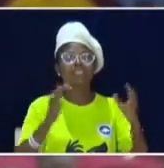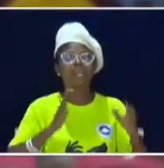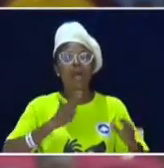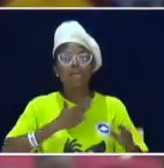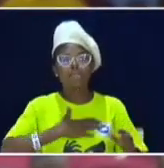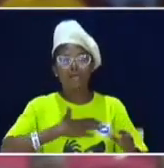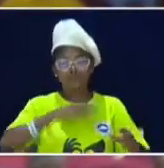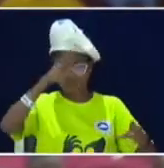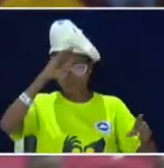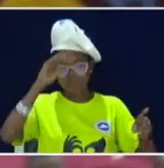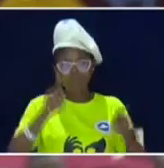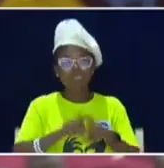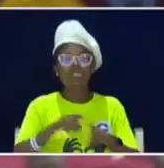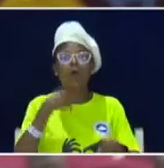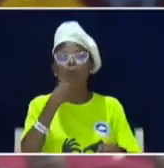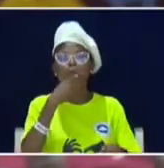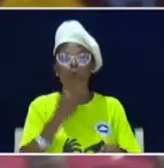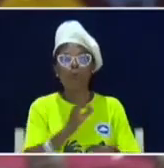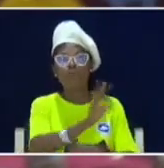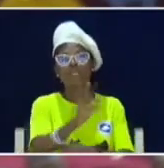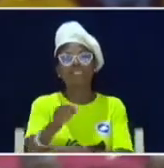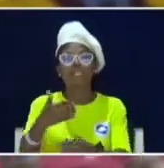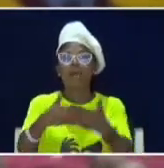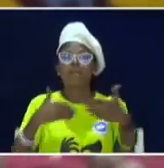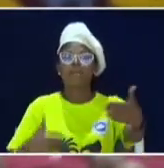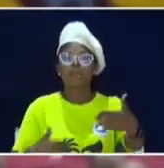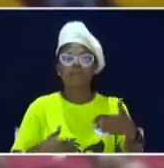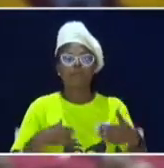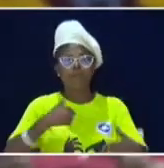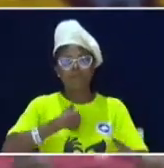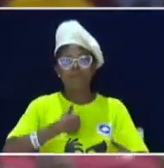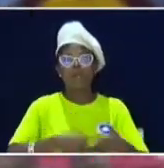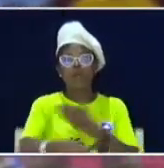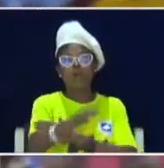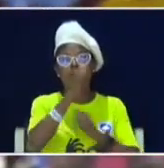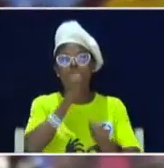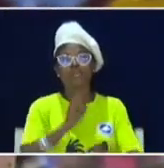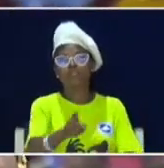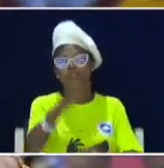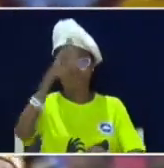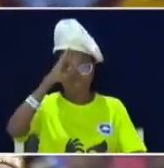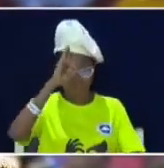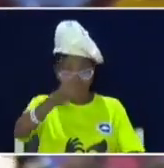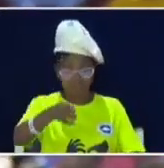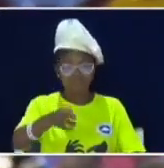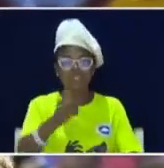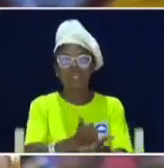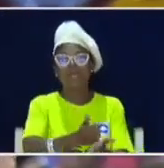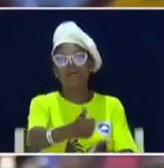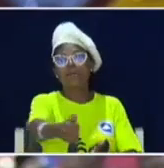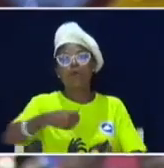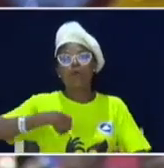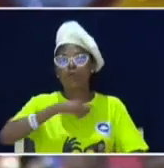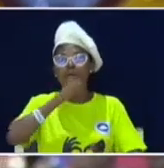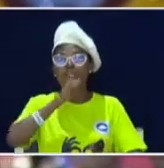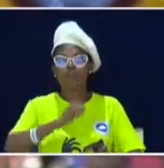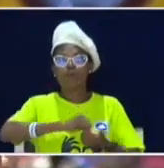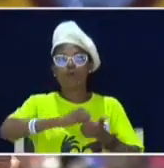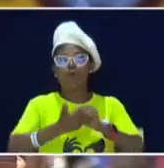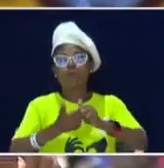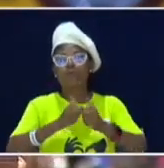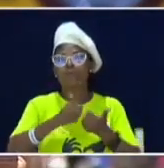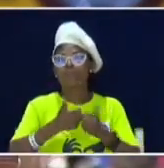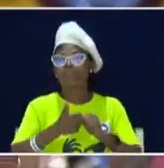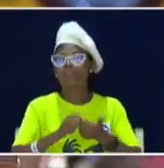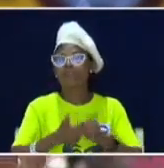who ministered before me. The Lord bless you, sir. Amen. We are not competing. We are